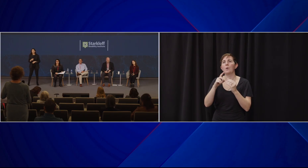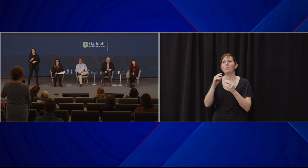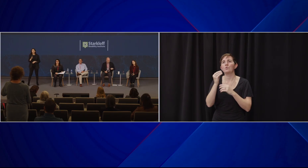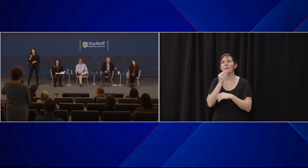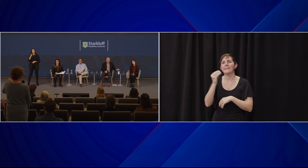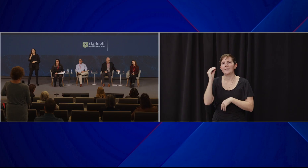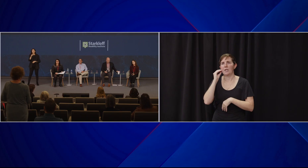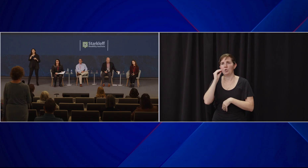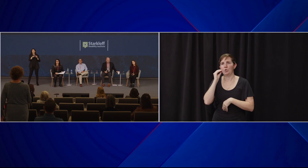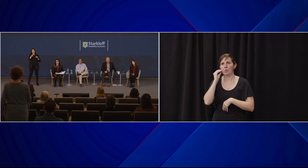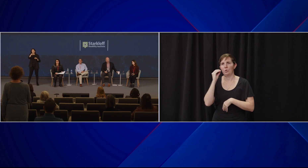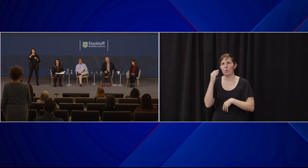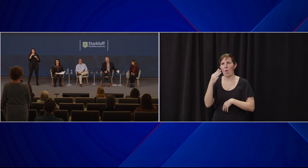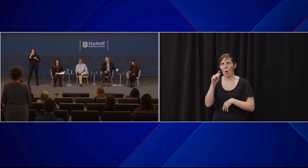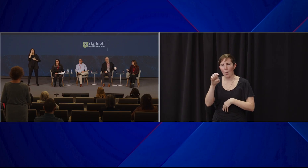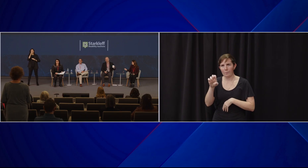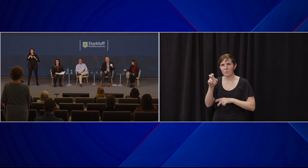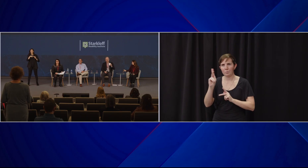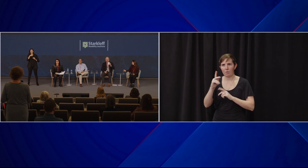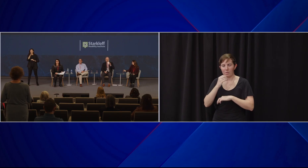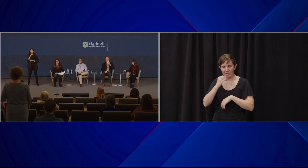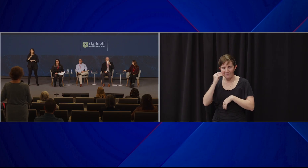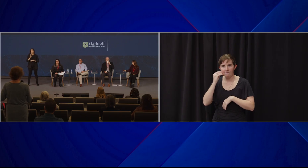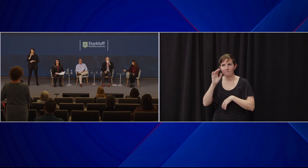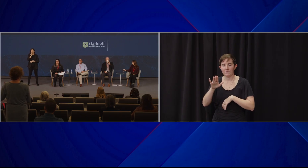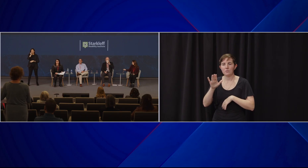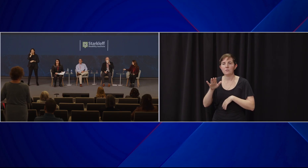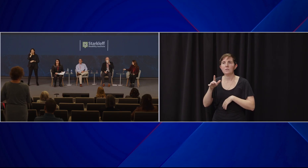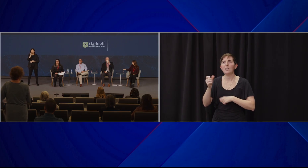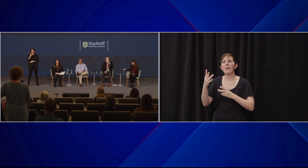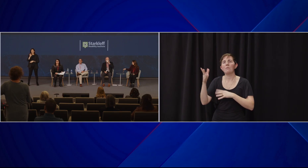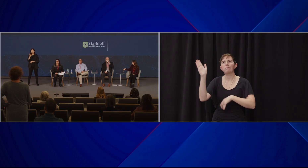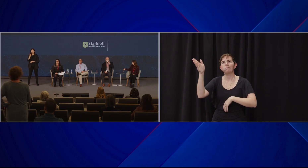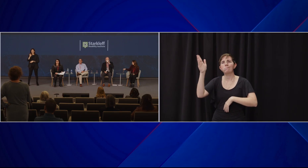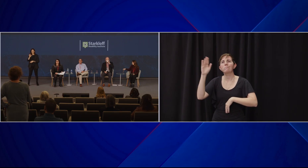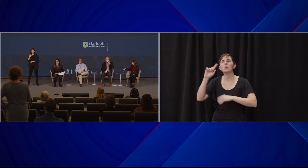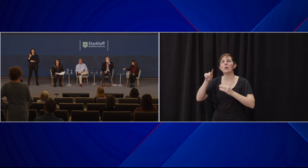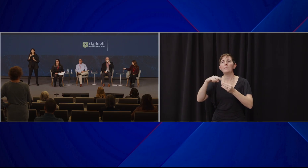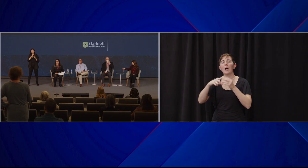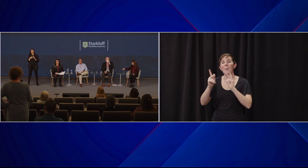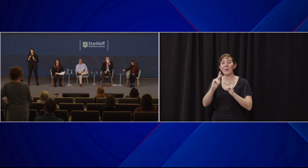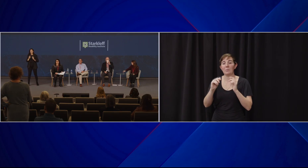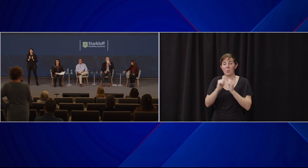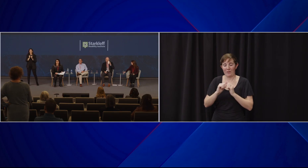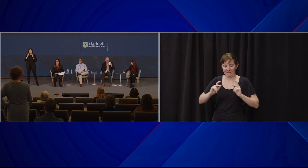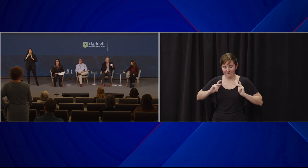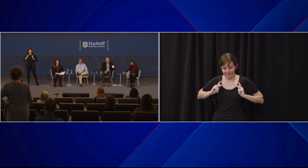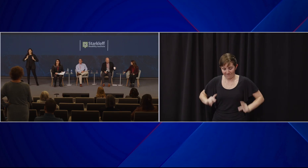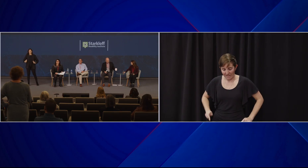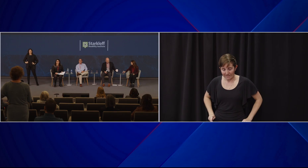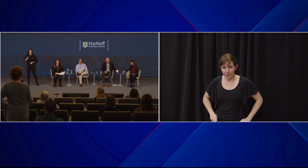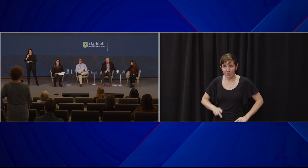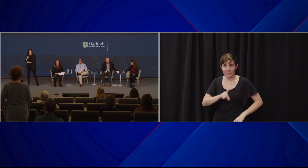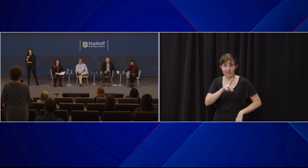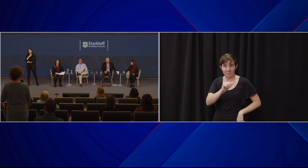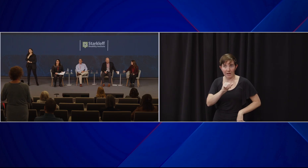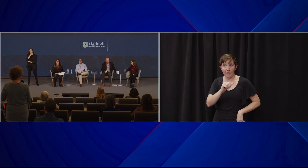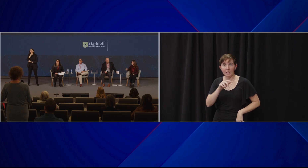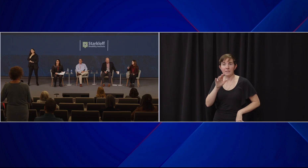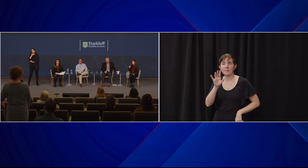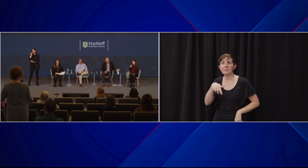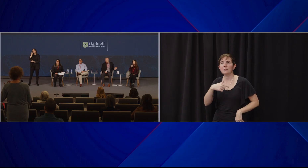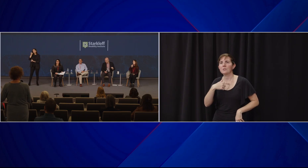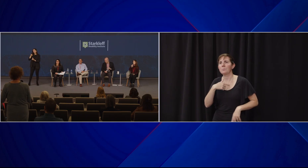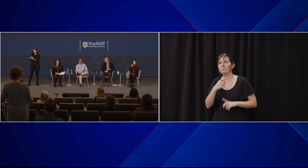homes. I know a lot of what you presented had to do with people with physical disabilities. I wondered if